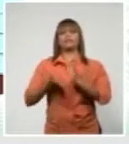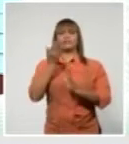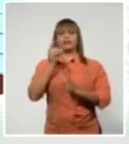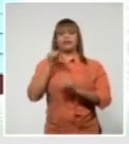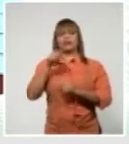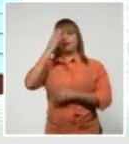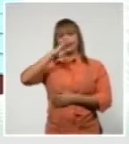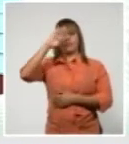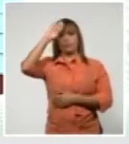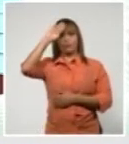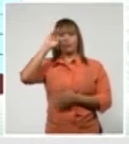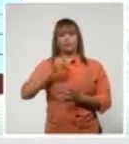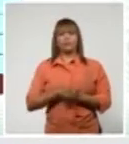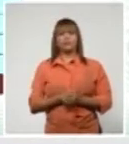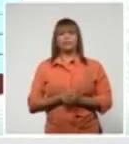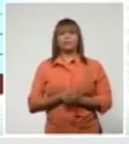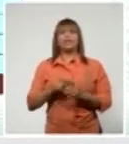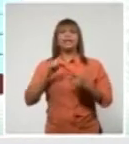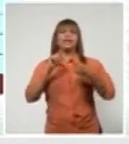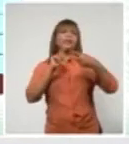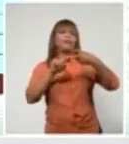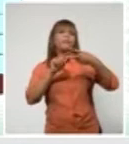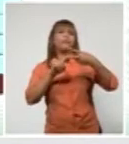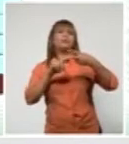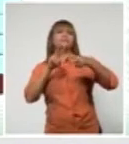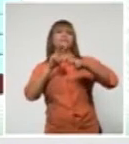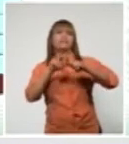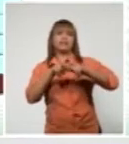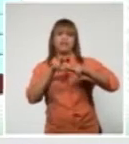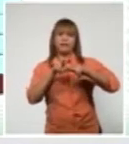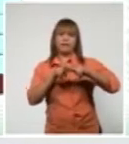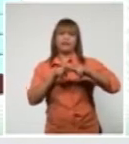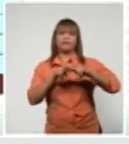61.09. Havana follows with a rate of